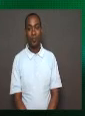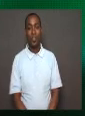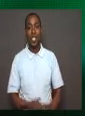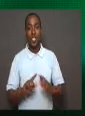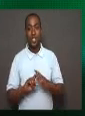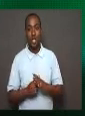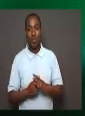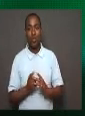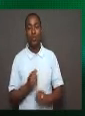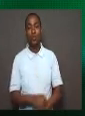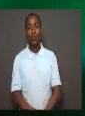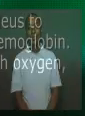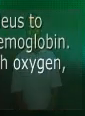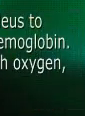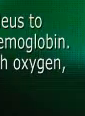Begin.